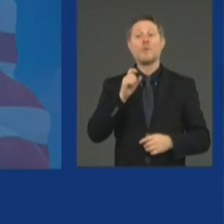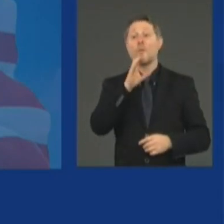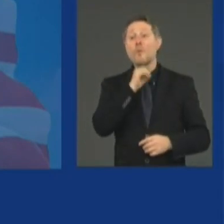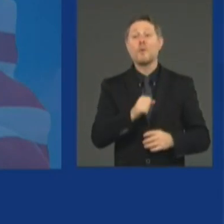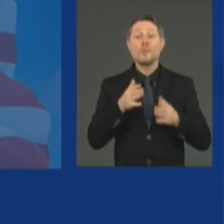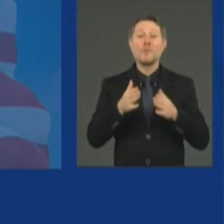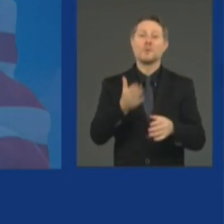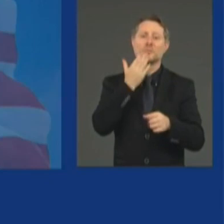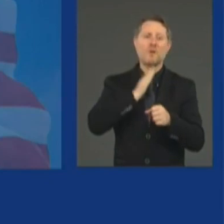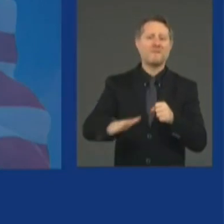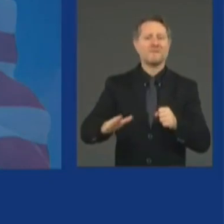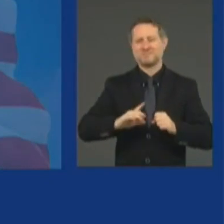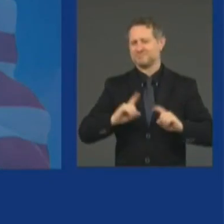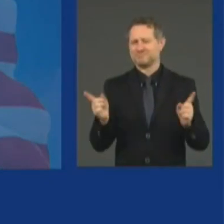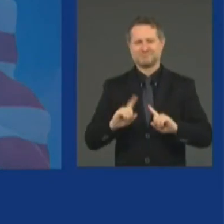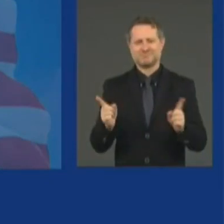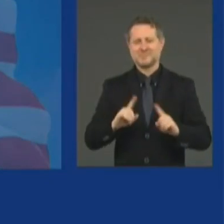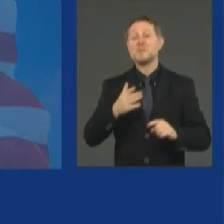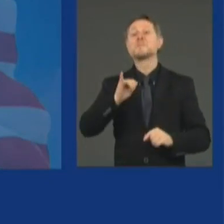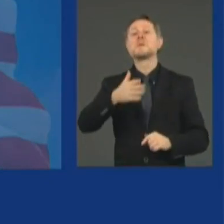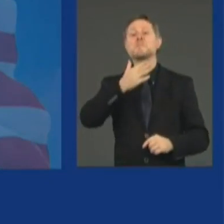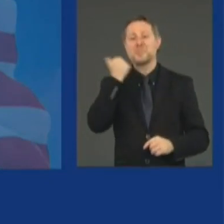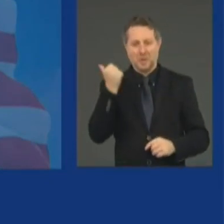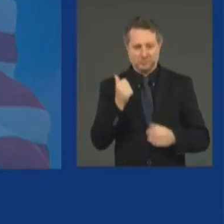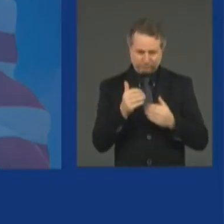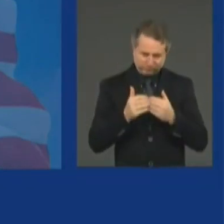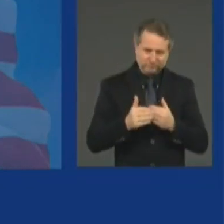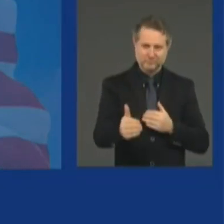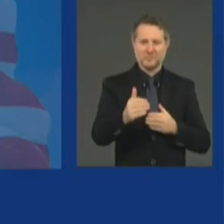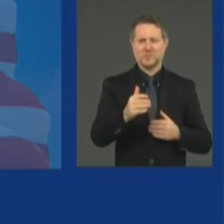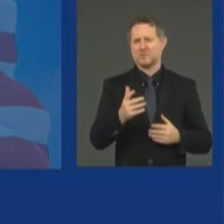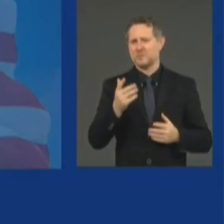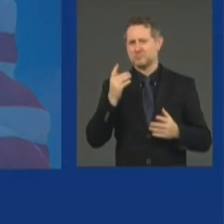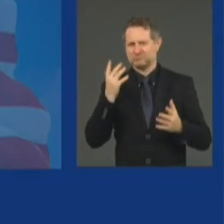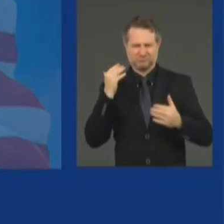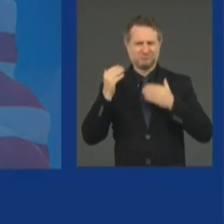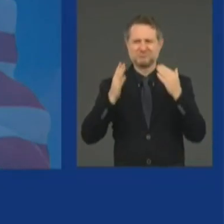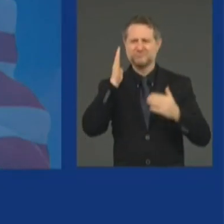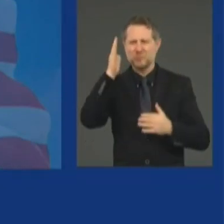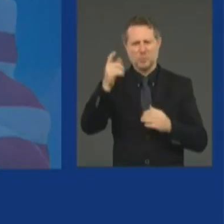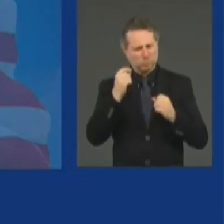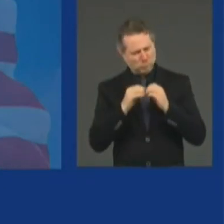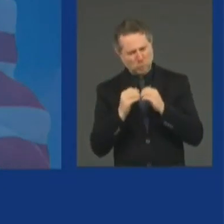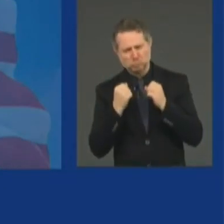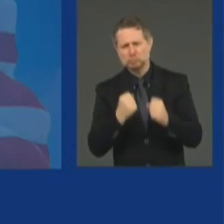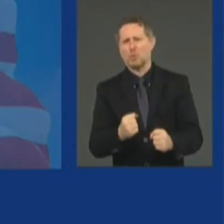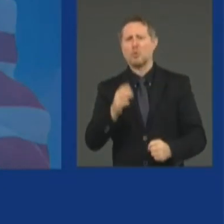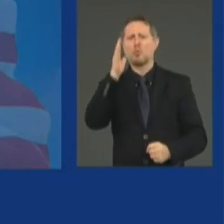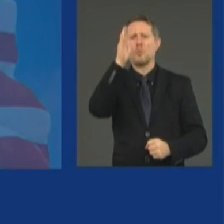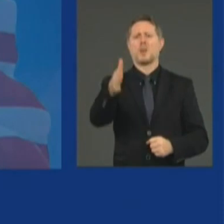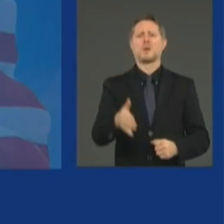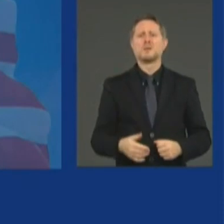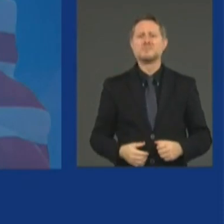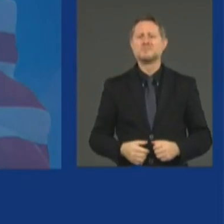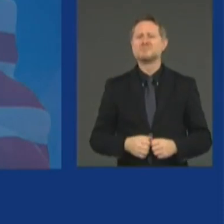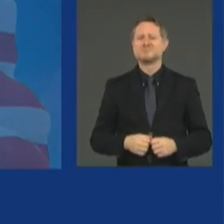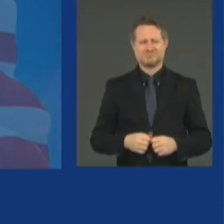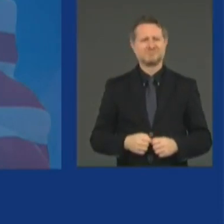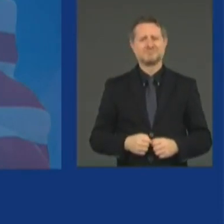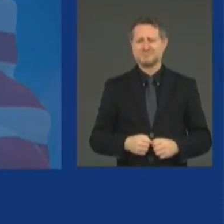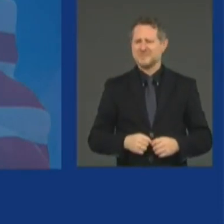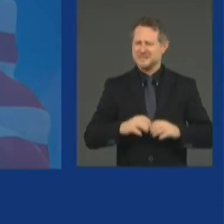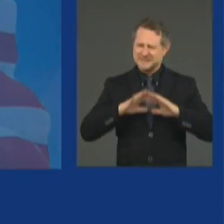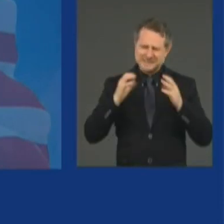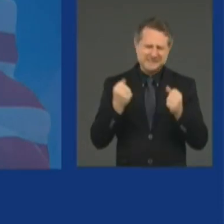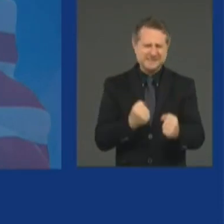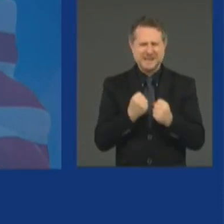going to be better. We're going to be smarter. We're going to be stronger for what we went through. We're going to be a stronger society